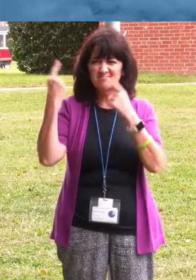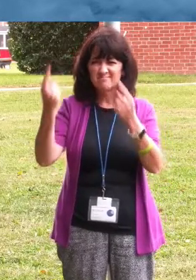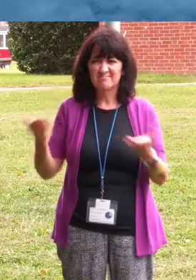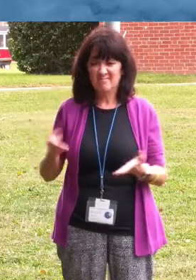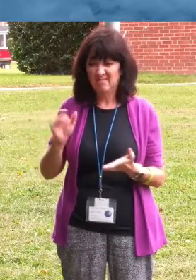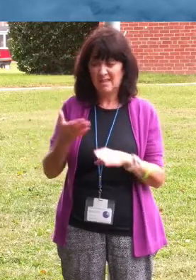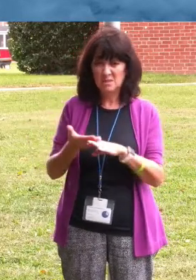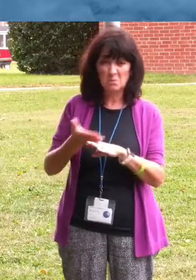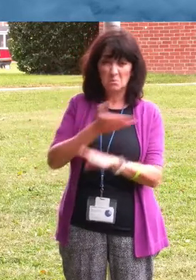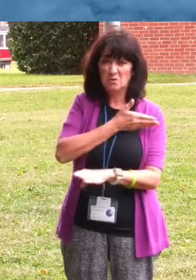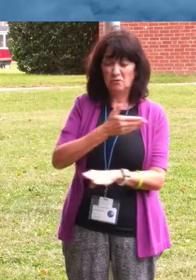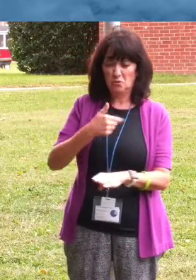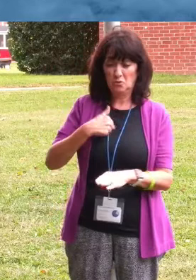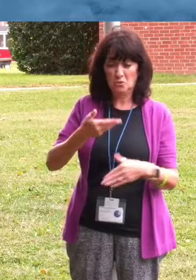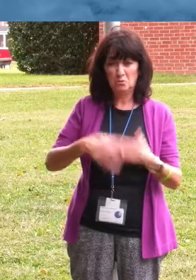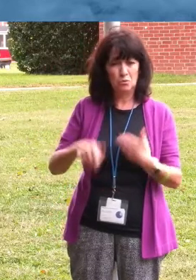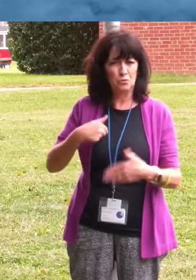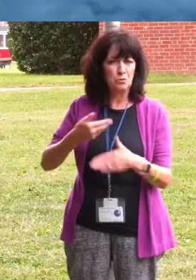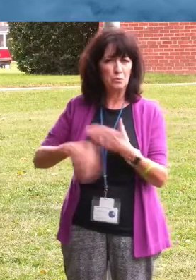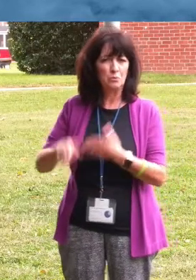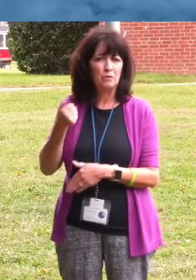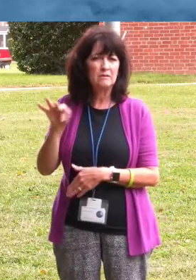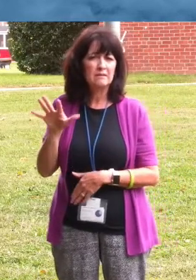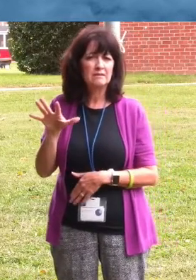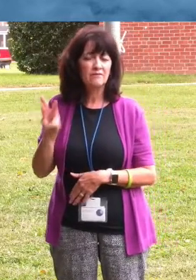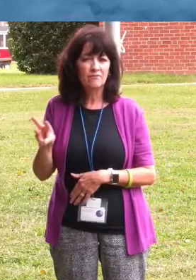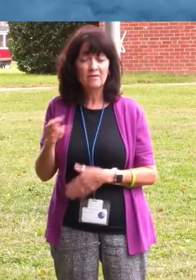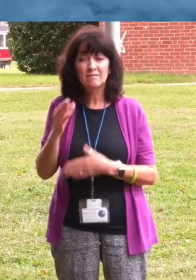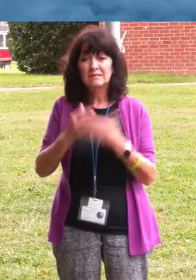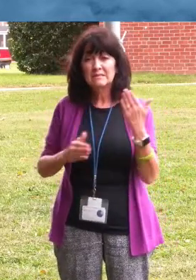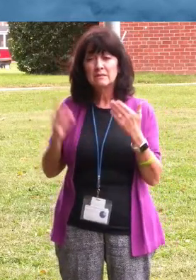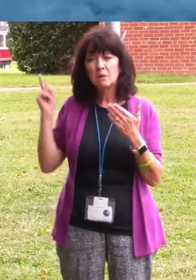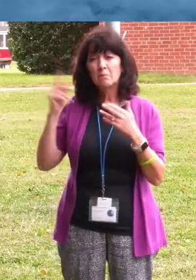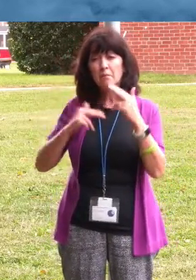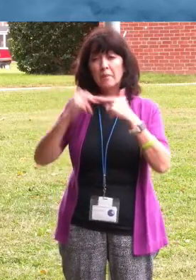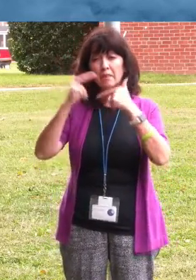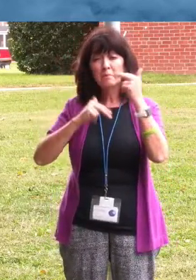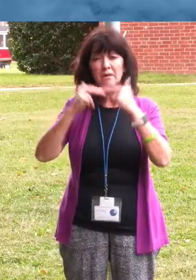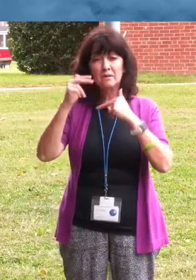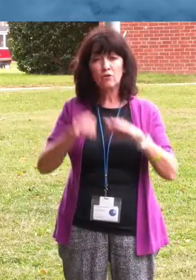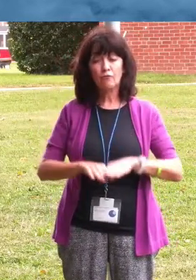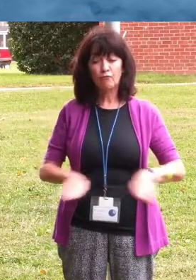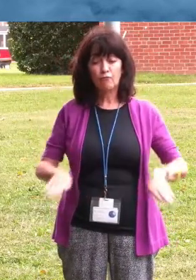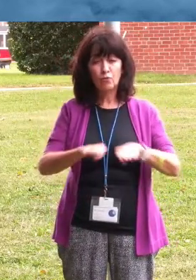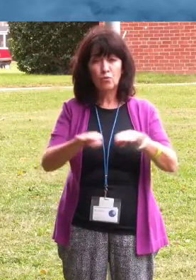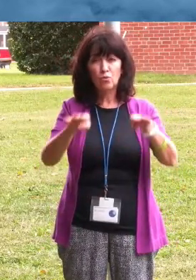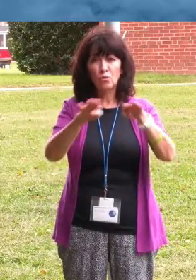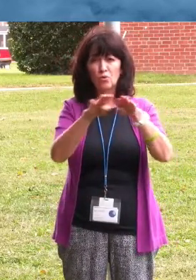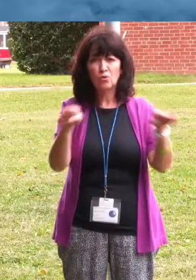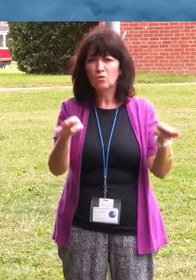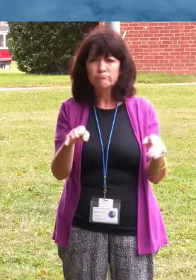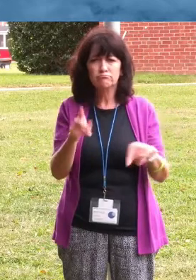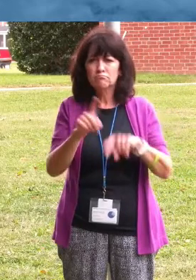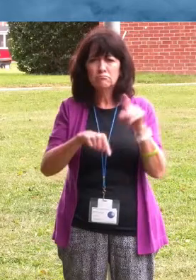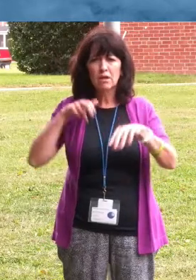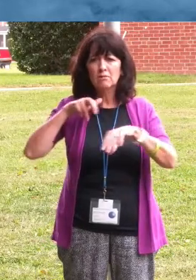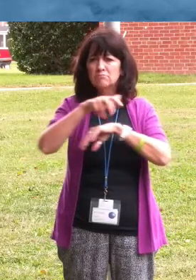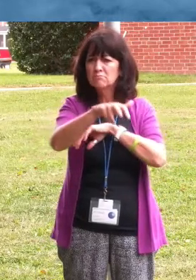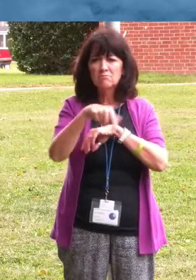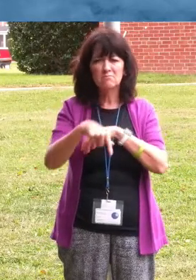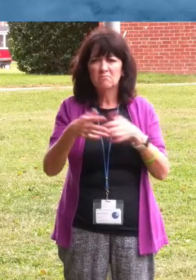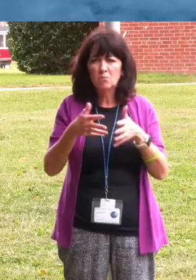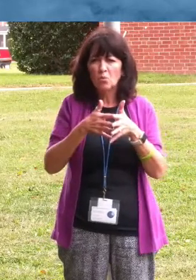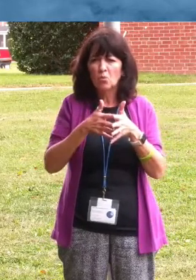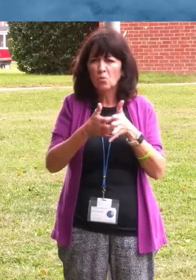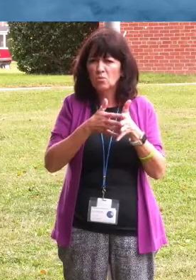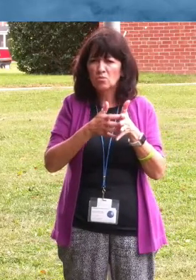year of 1956, there are floors in the buildings that need a lot of work, that aren't usable, and